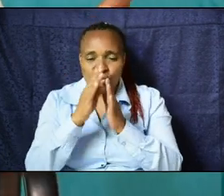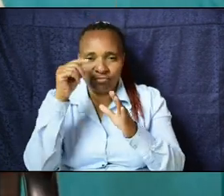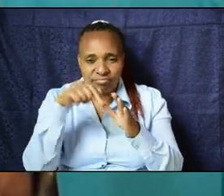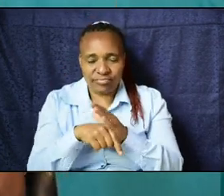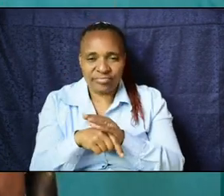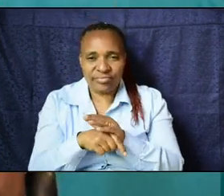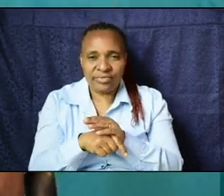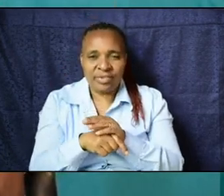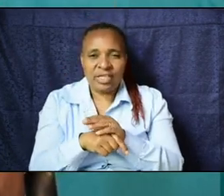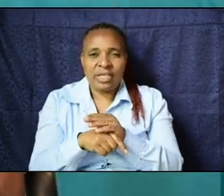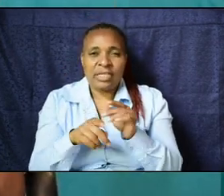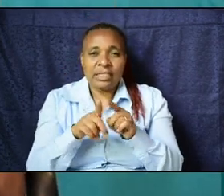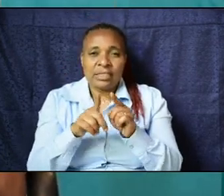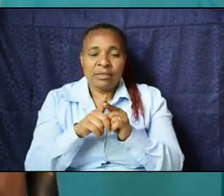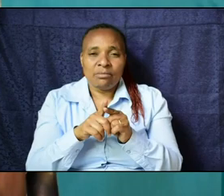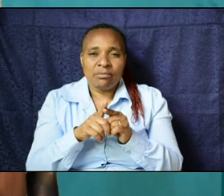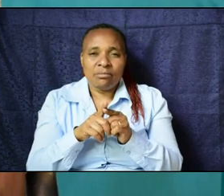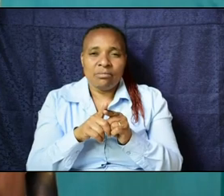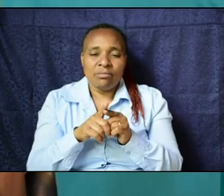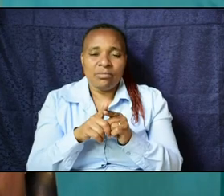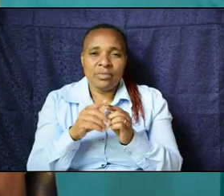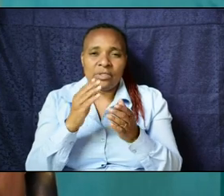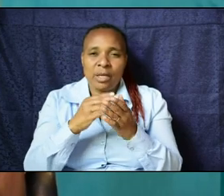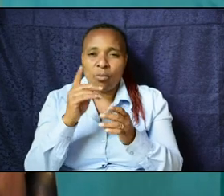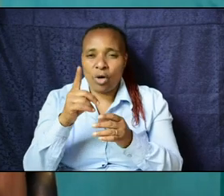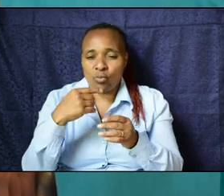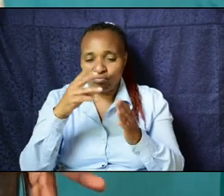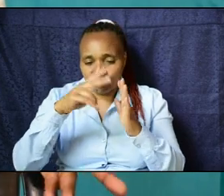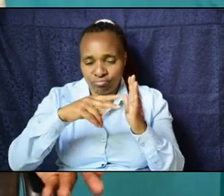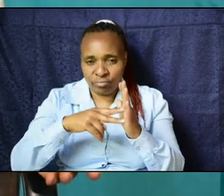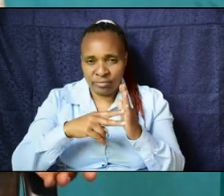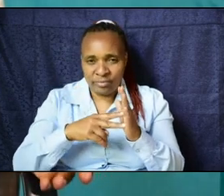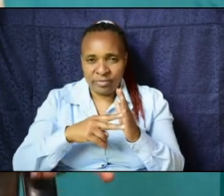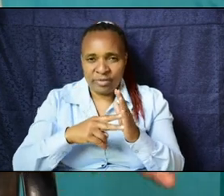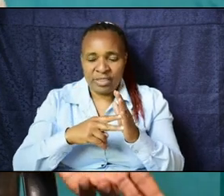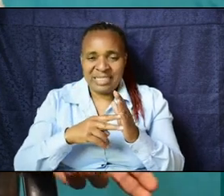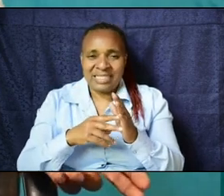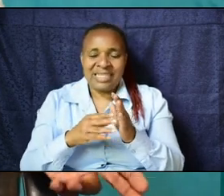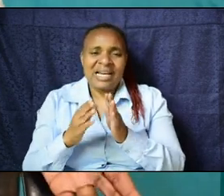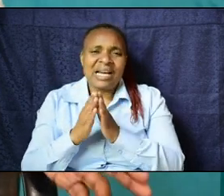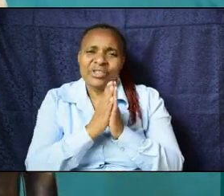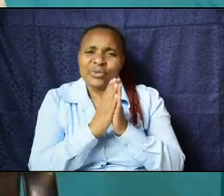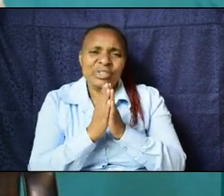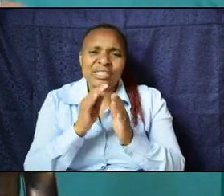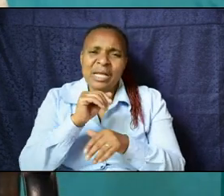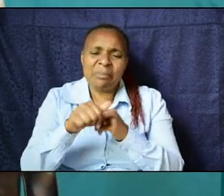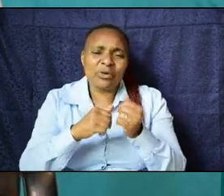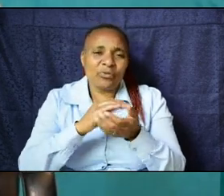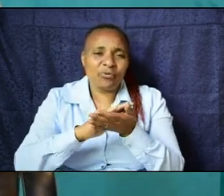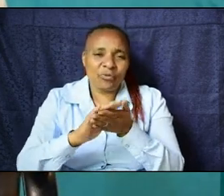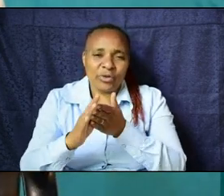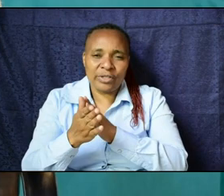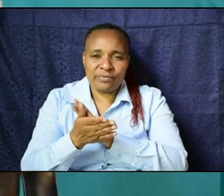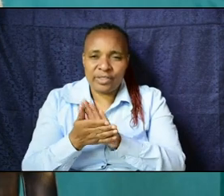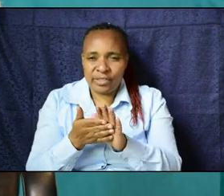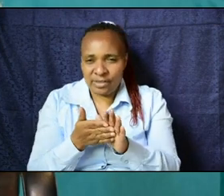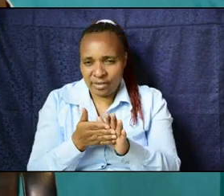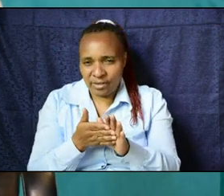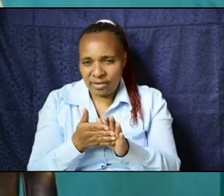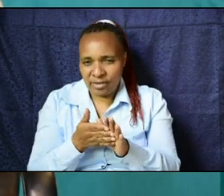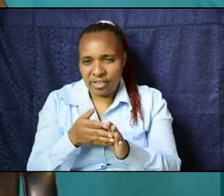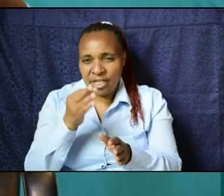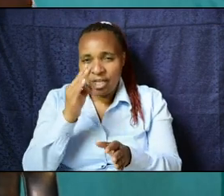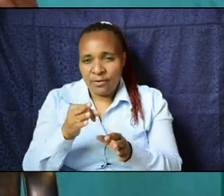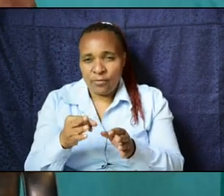and Salmon is going to take us through it. So our story is about forgiveness, basically. That's the theme, the recurring theme. If you're